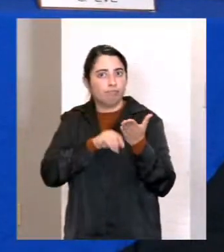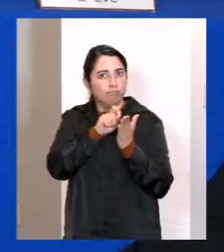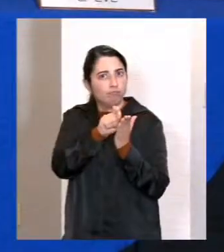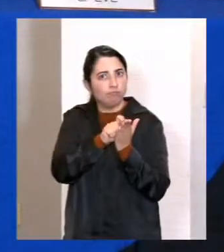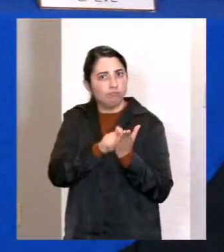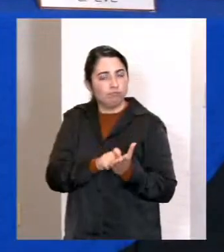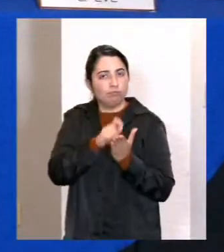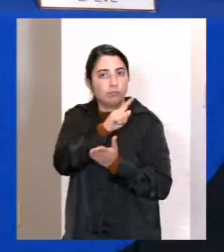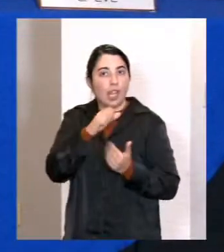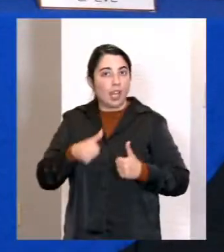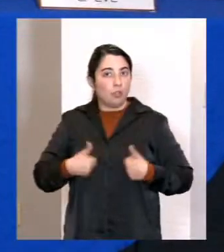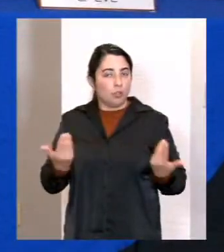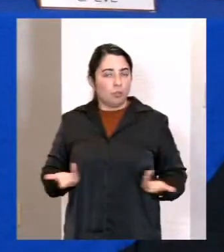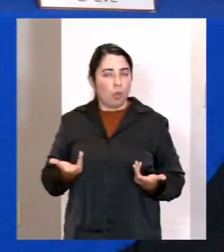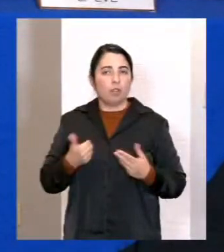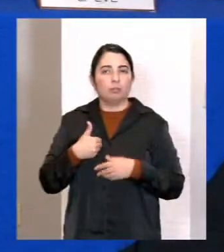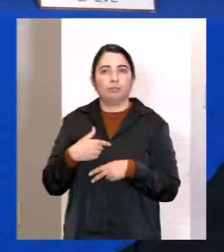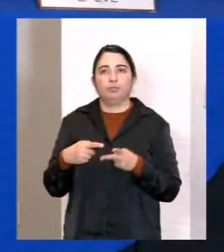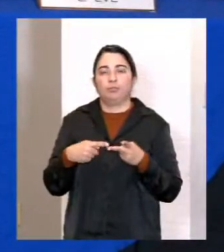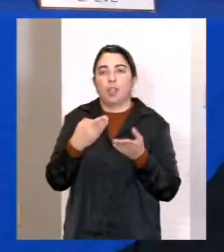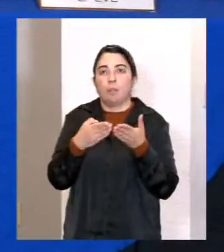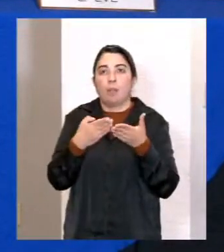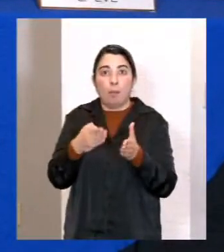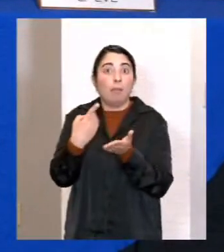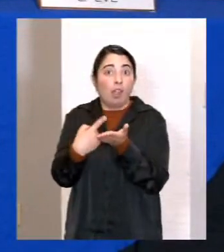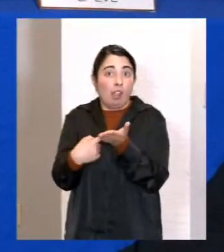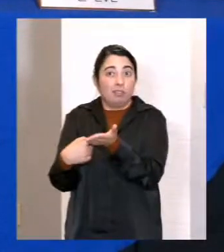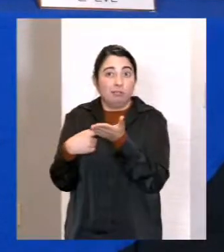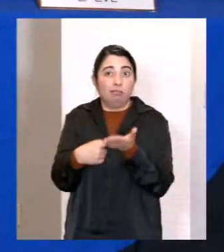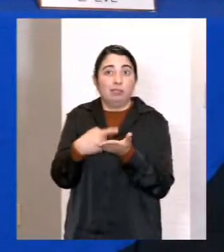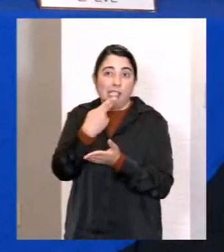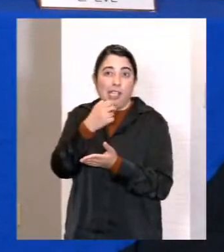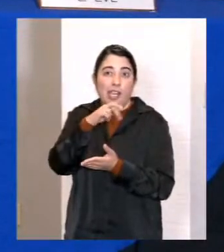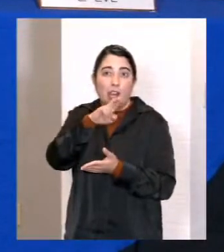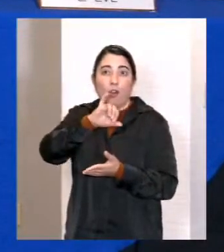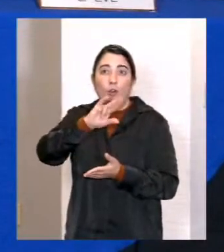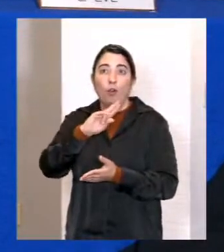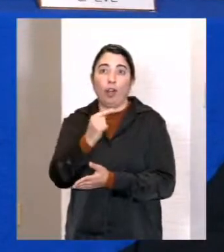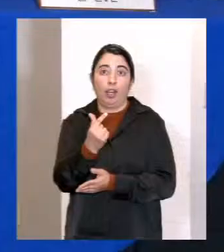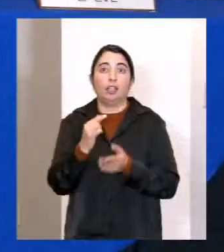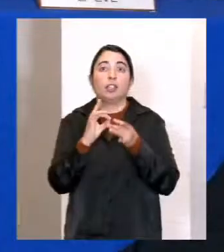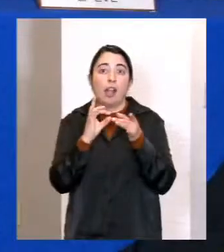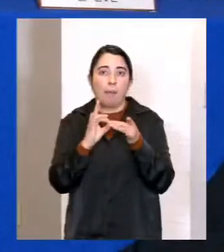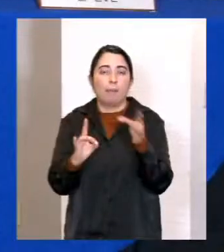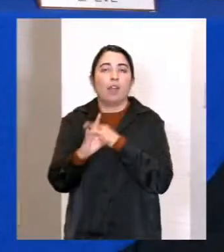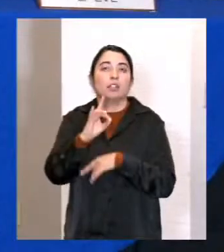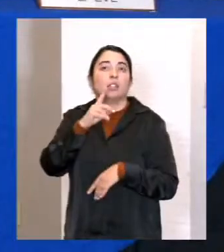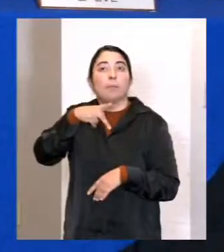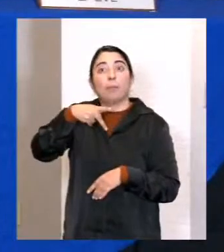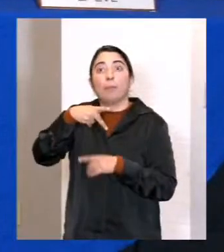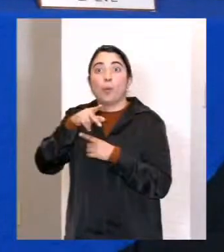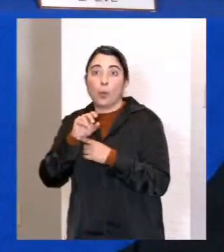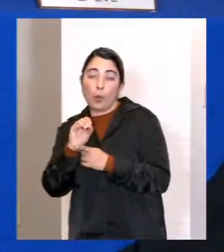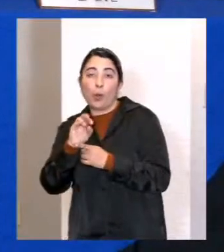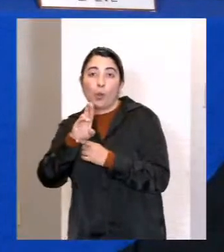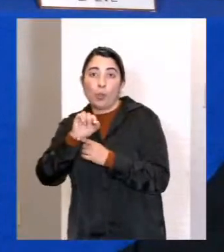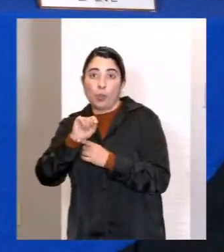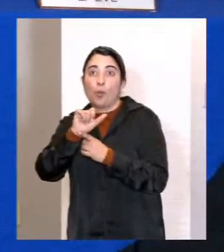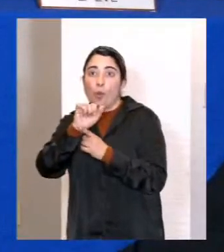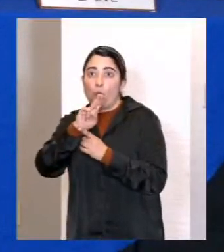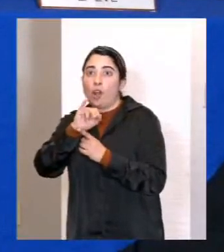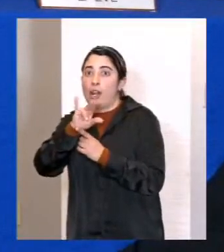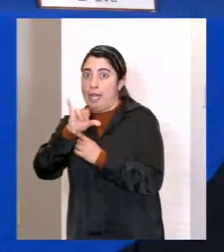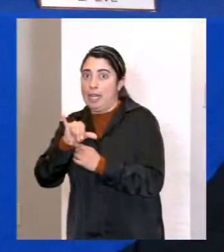the following address: Public Hearing Comments, Port Authority of New York and New Jersey, 4 World